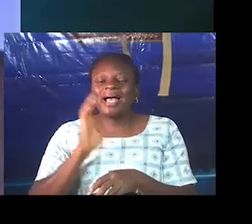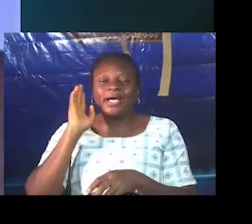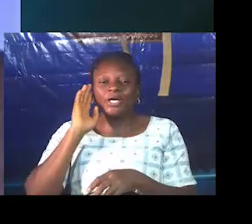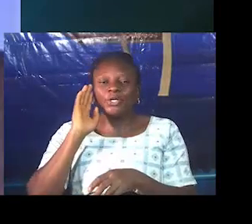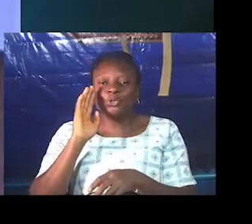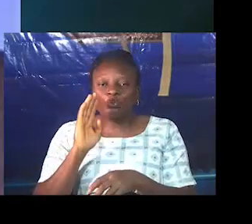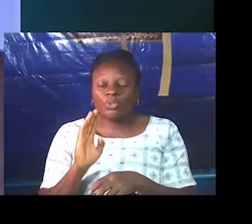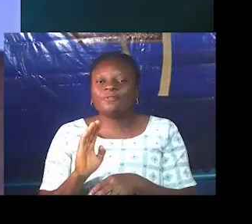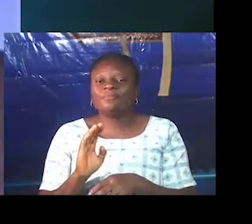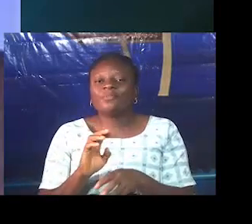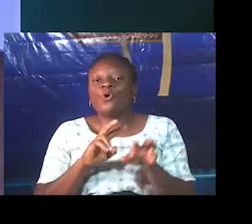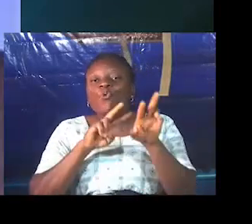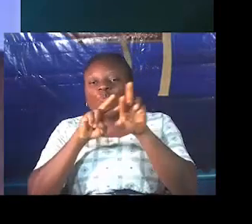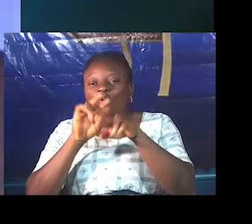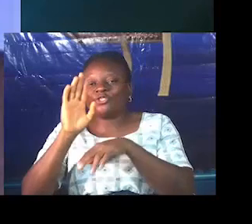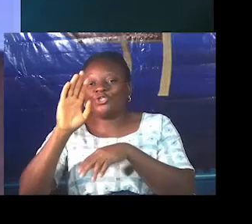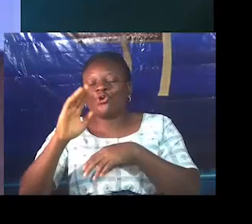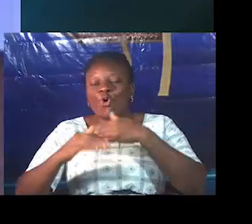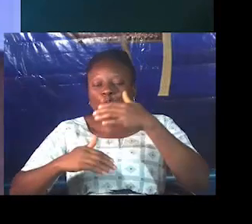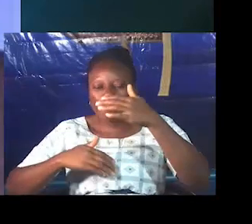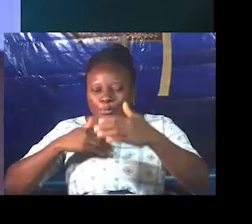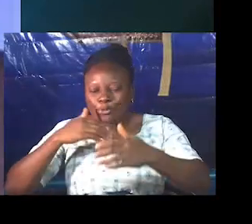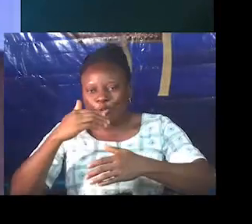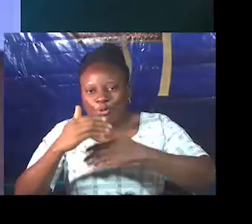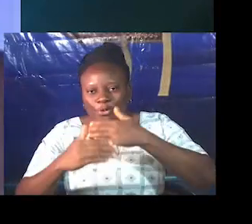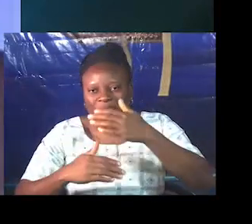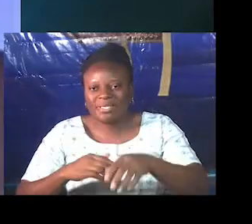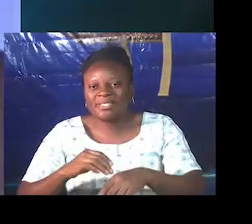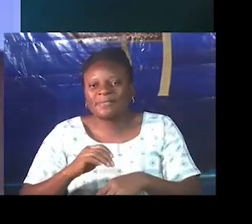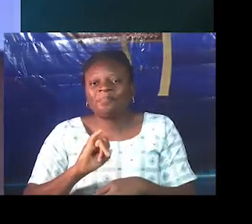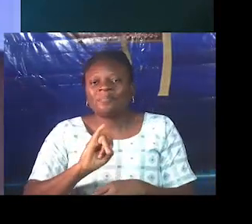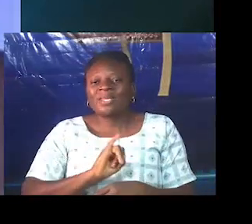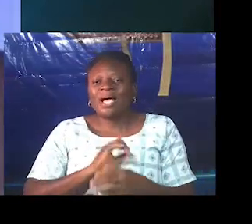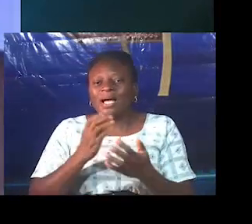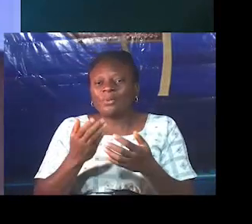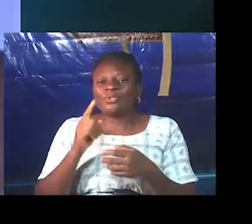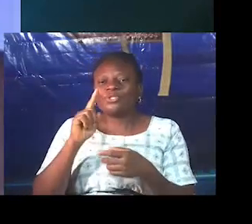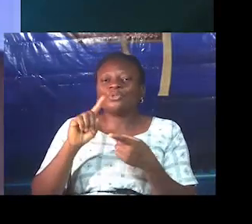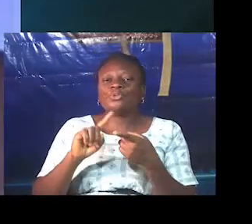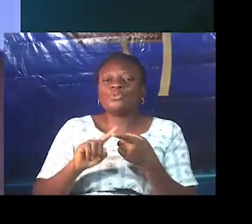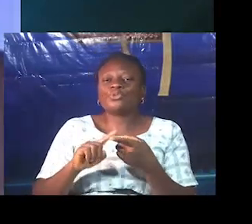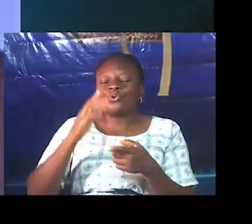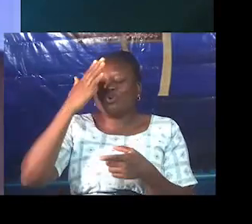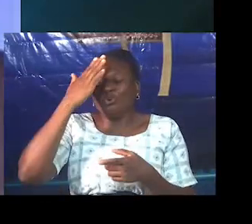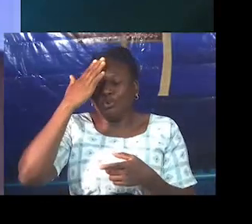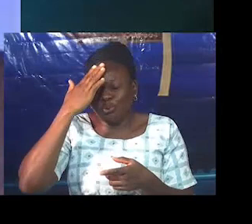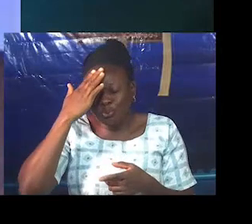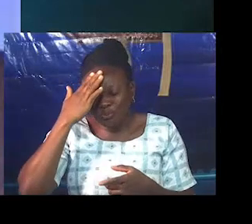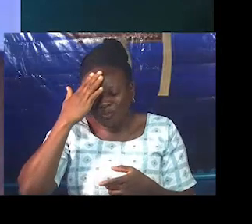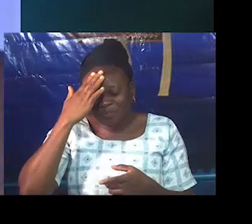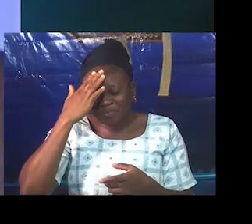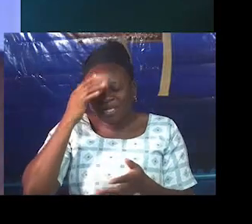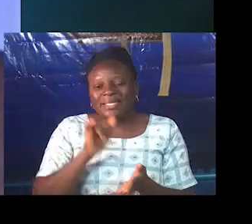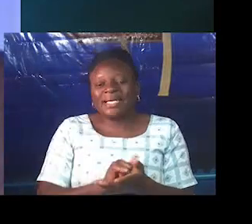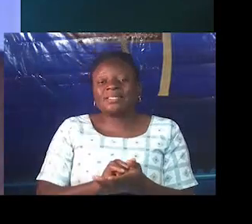Now, as I want to stop on this, I want you to rest in your heart that If you seek his will, you will know it. And that